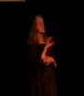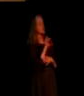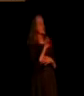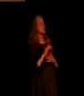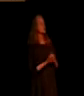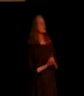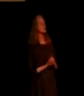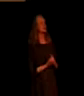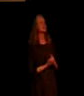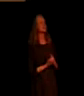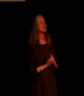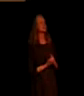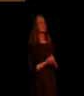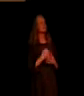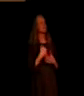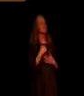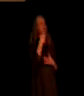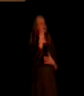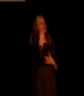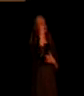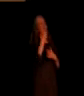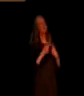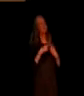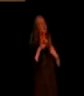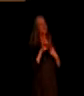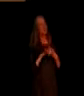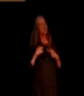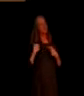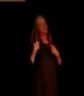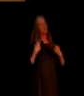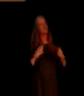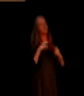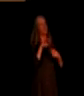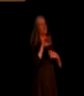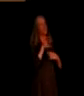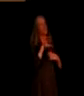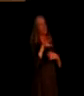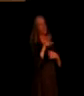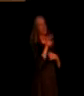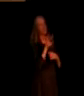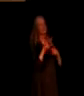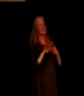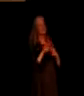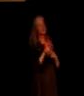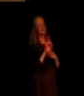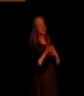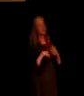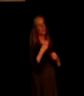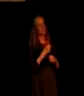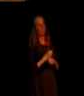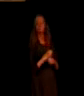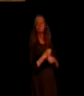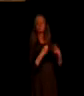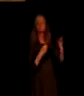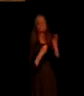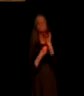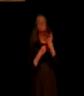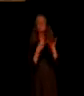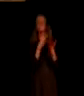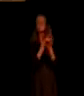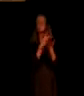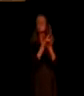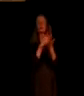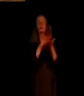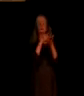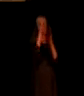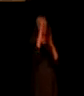basically been thinking about all this for 8 or 9 years. And for I don't know if there's any graduate students in